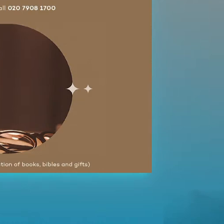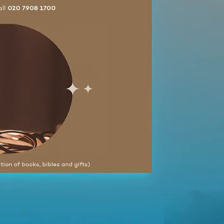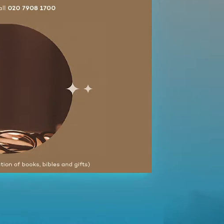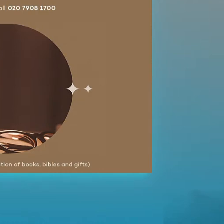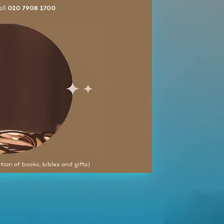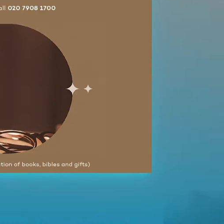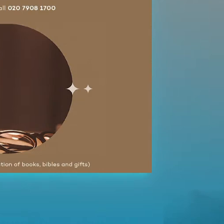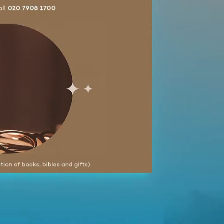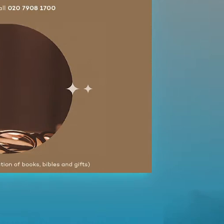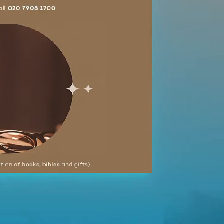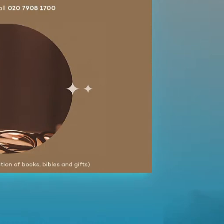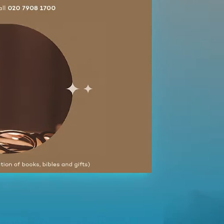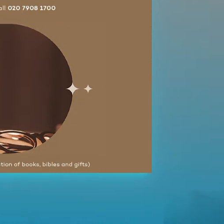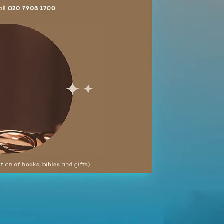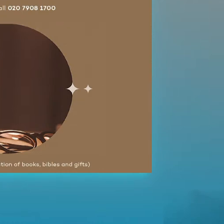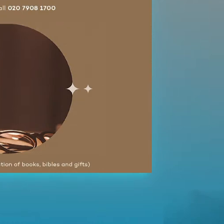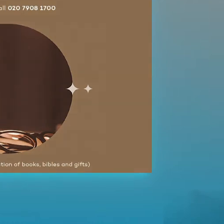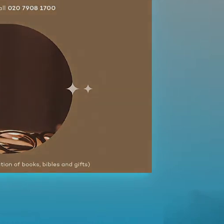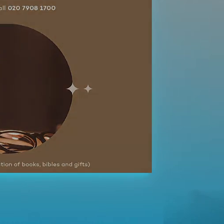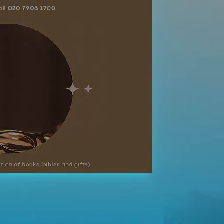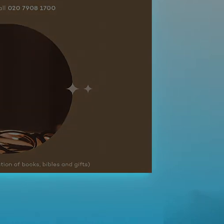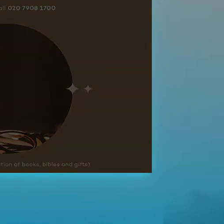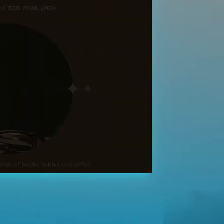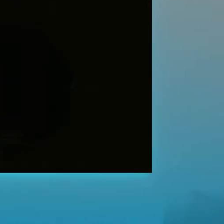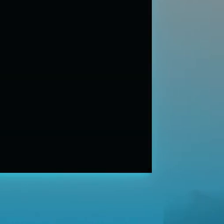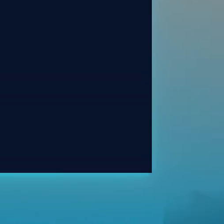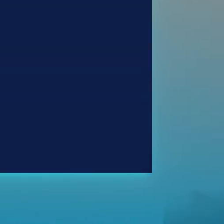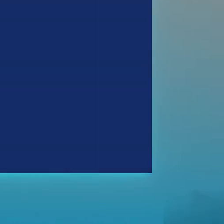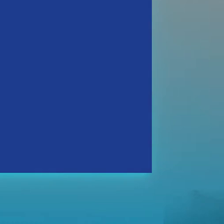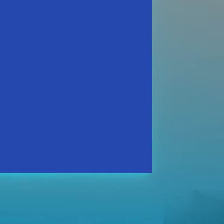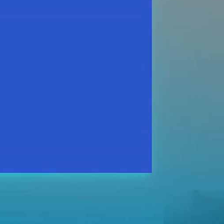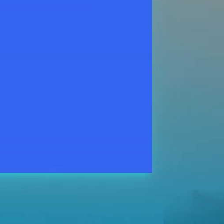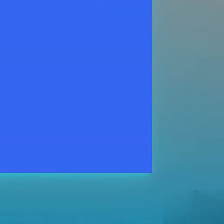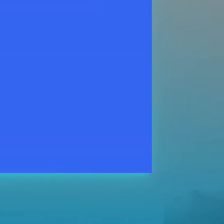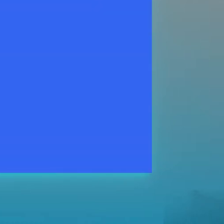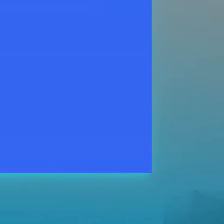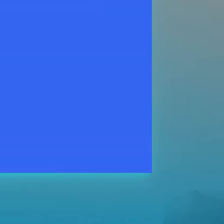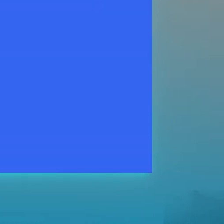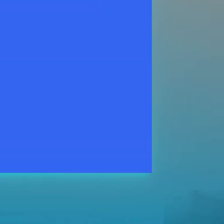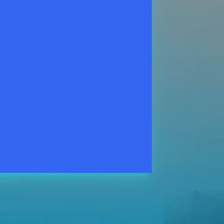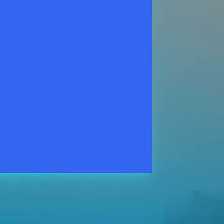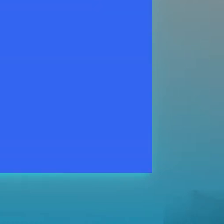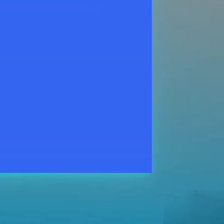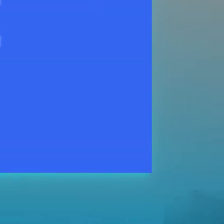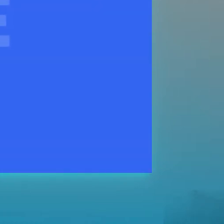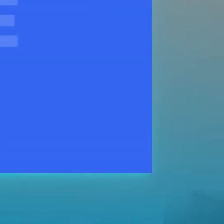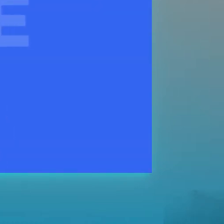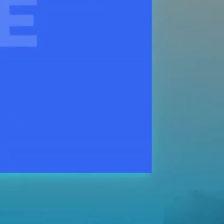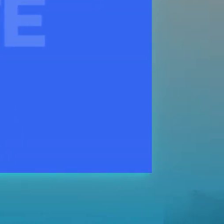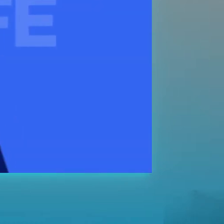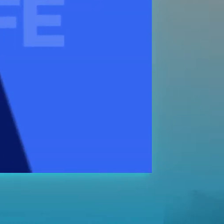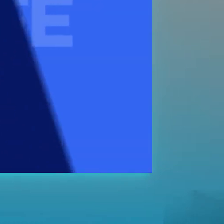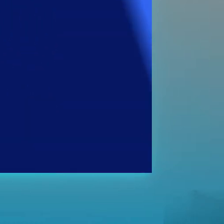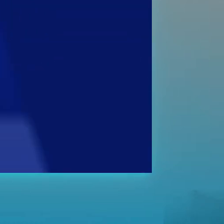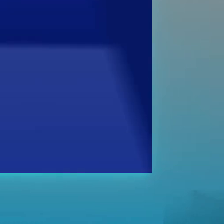is Yahweh. The Lord of lords, He is Yahweh.